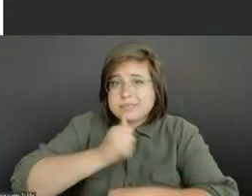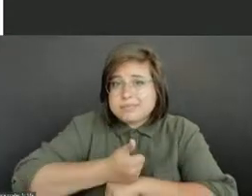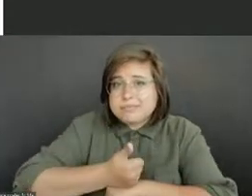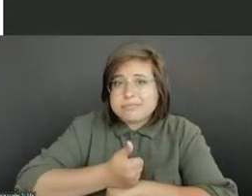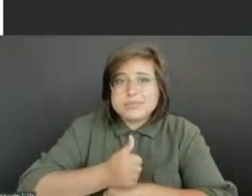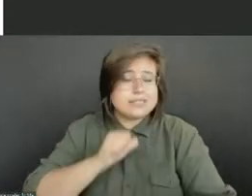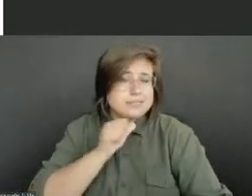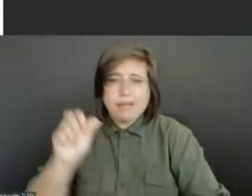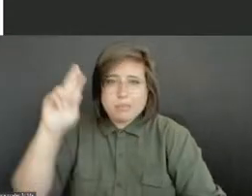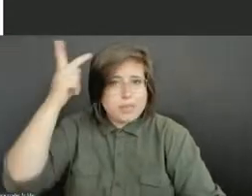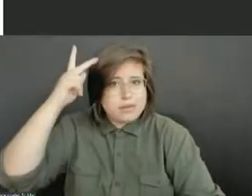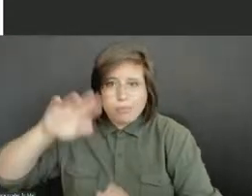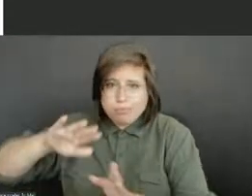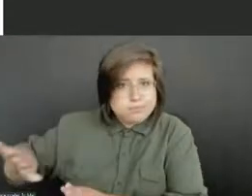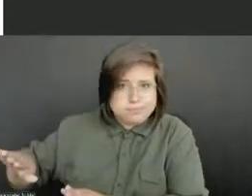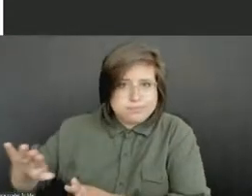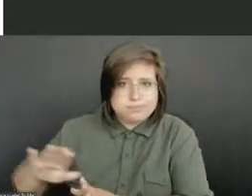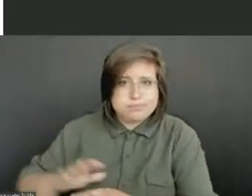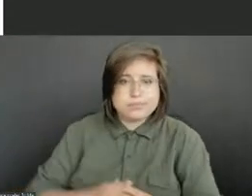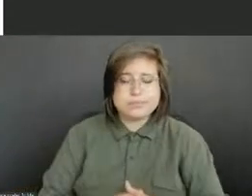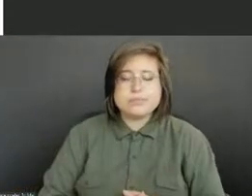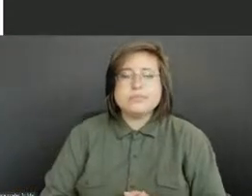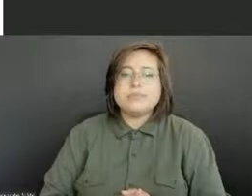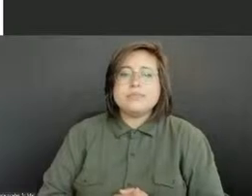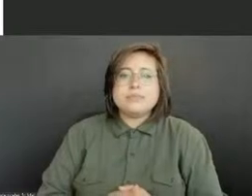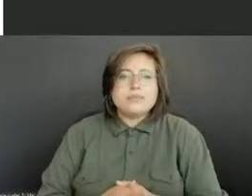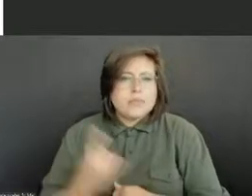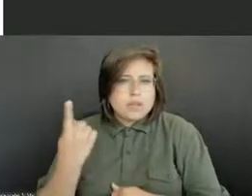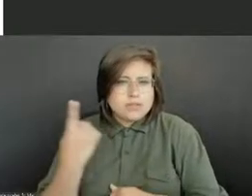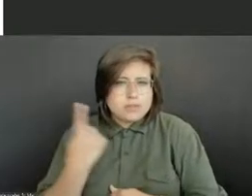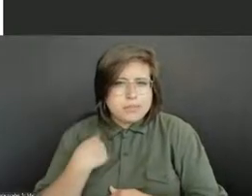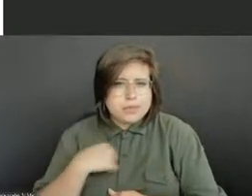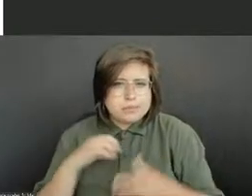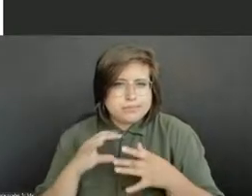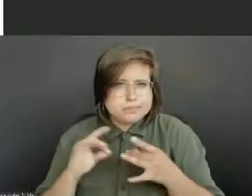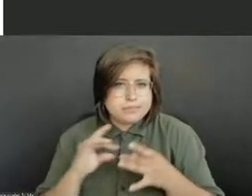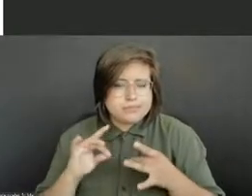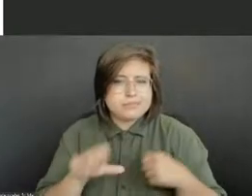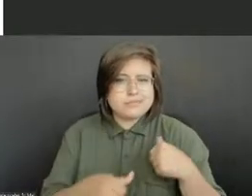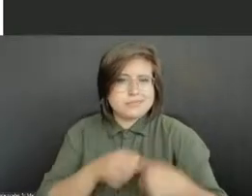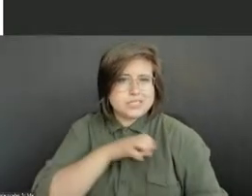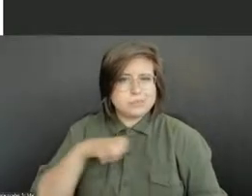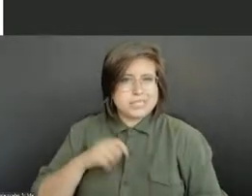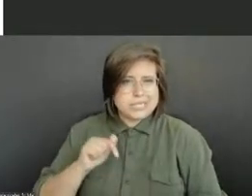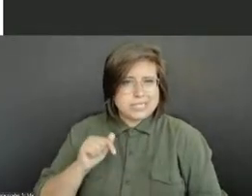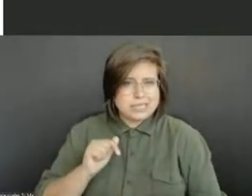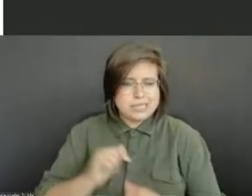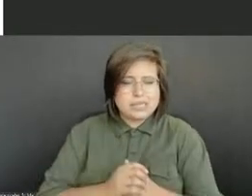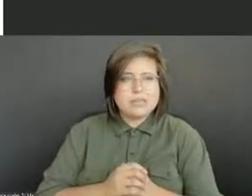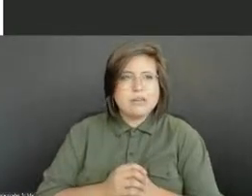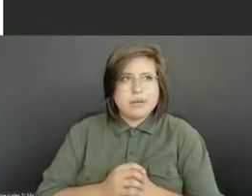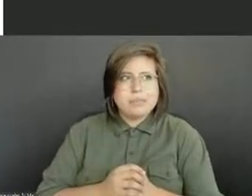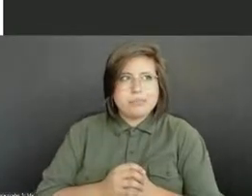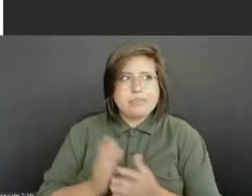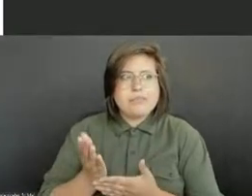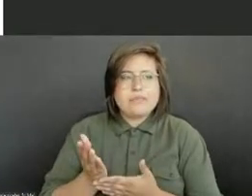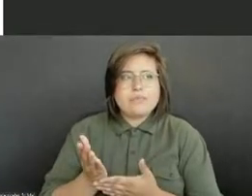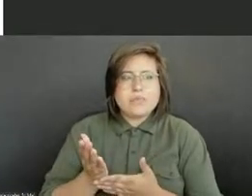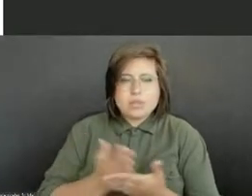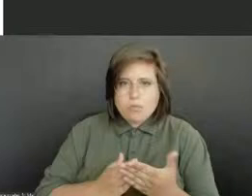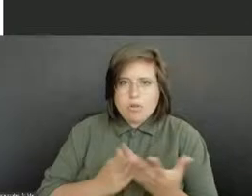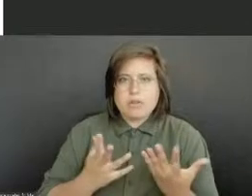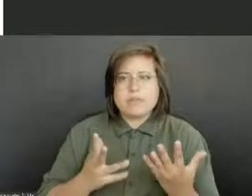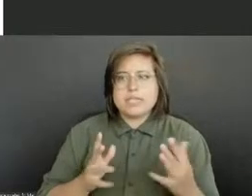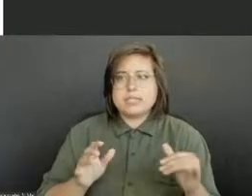non-political sources. One of the things that we've talked about in our subcommittee is part of it is a consistent